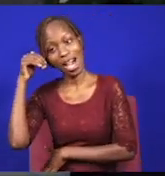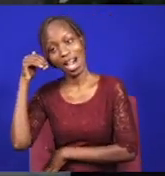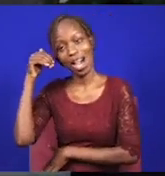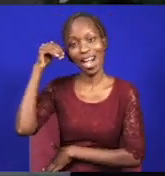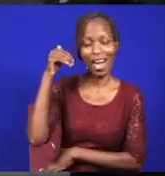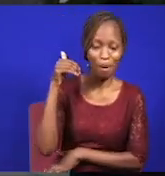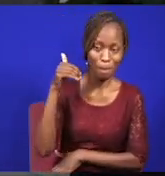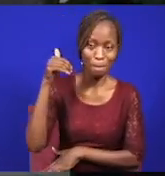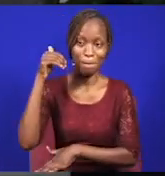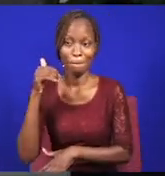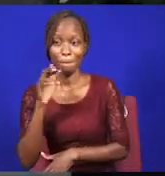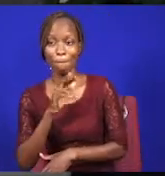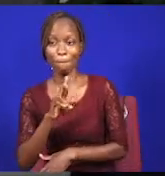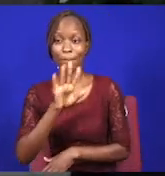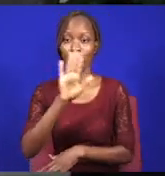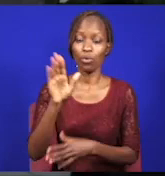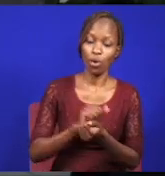Lamb? Are you